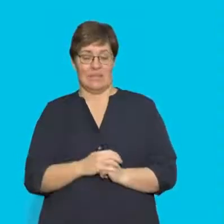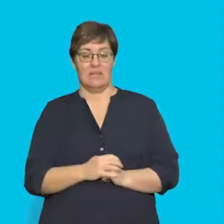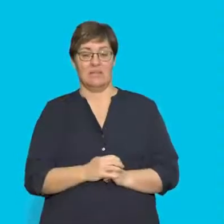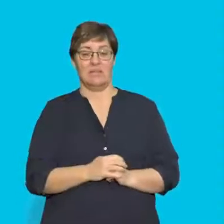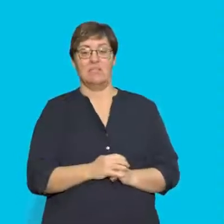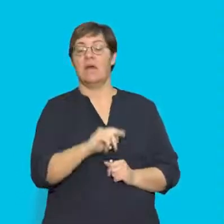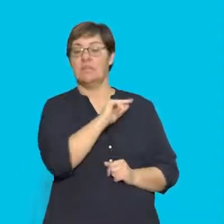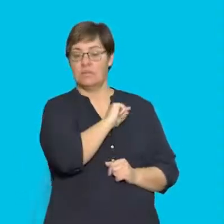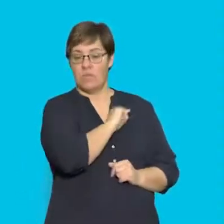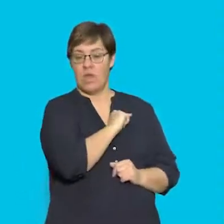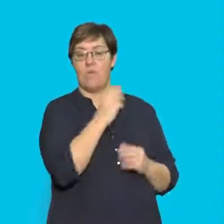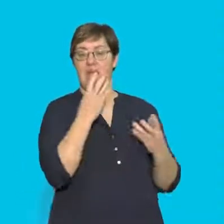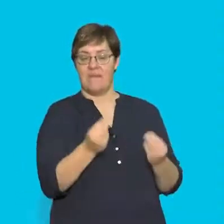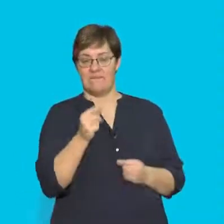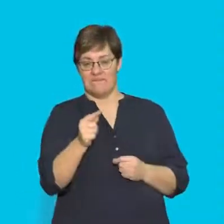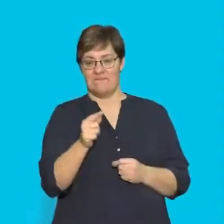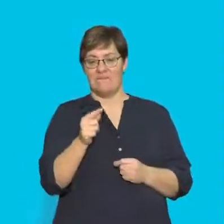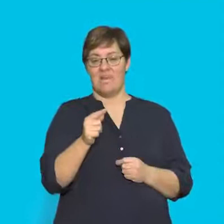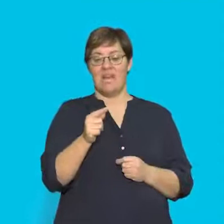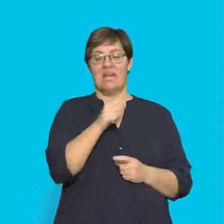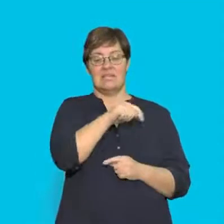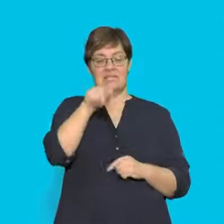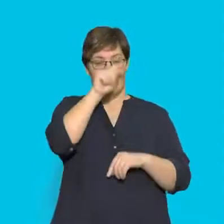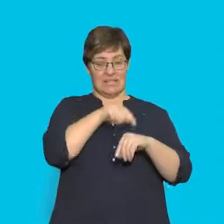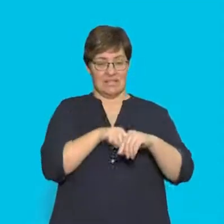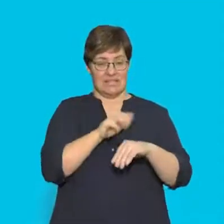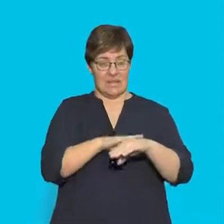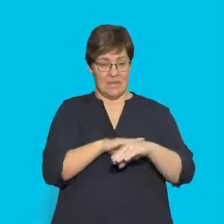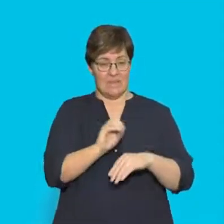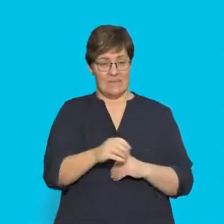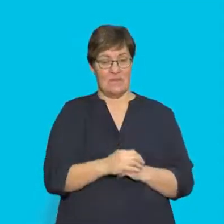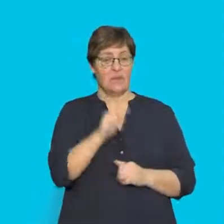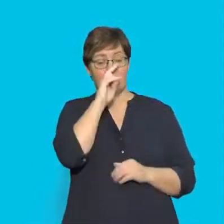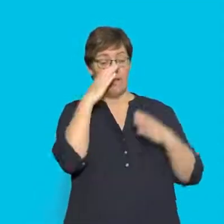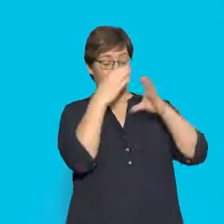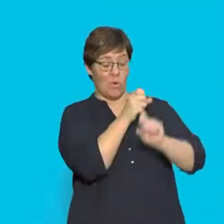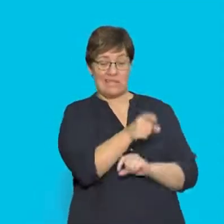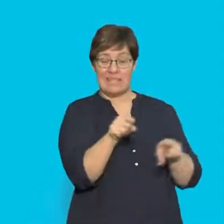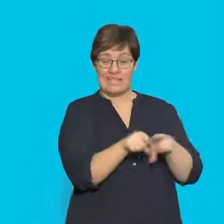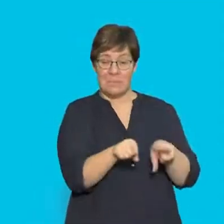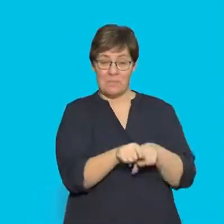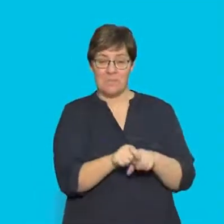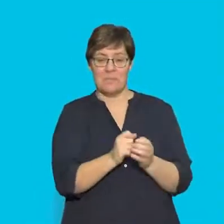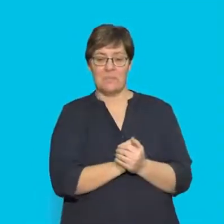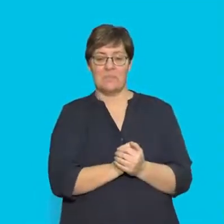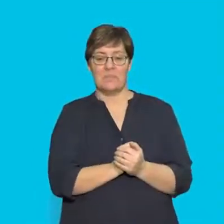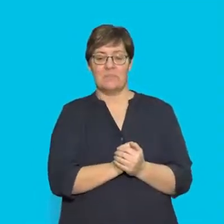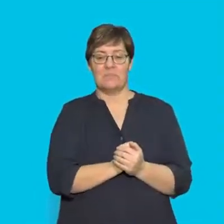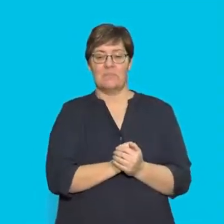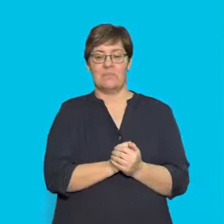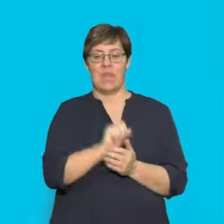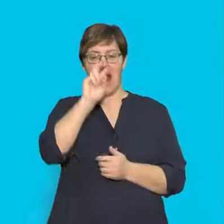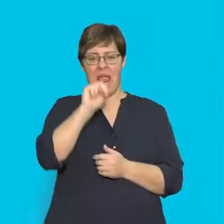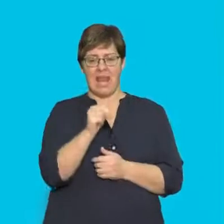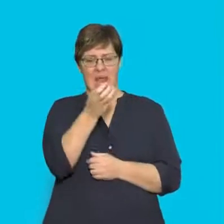we've got this divide by time. I also want to draw your attention to the fact that there's an N out there, and